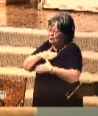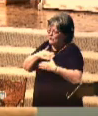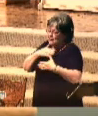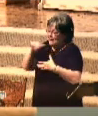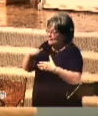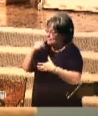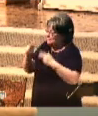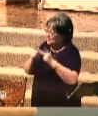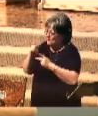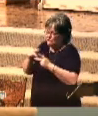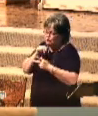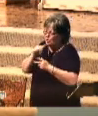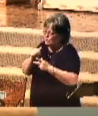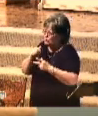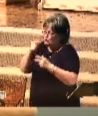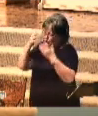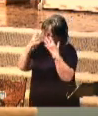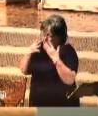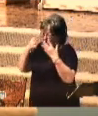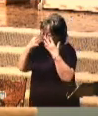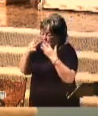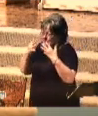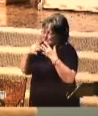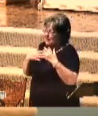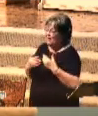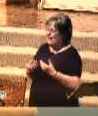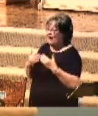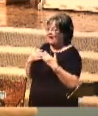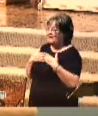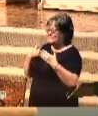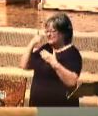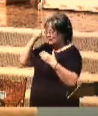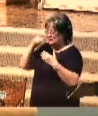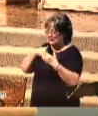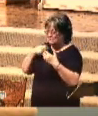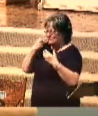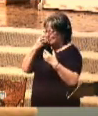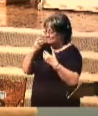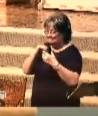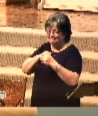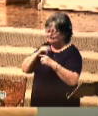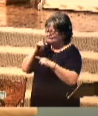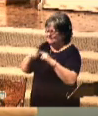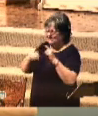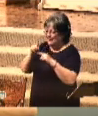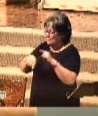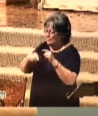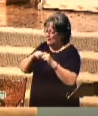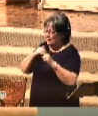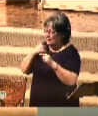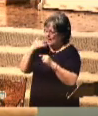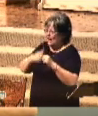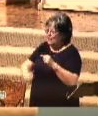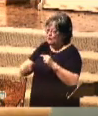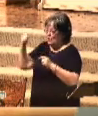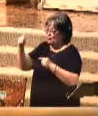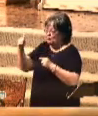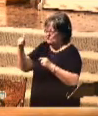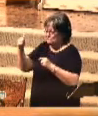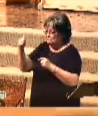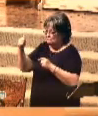people don't. To weep and sigh because I'm blind, I cannot and I won't.